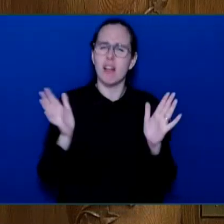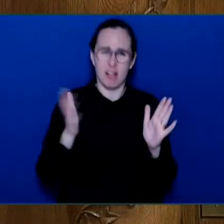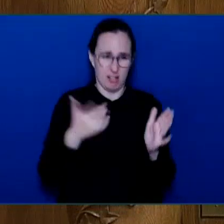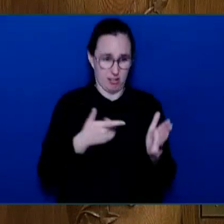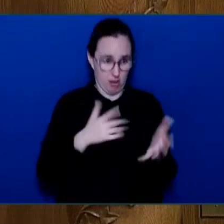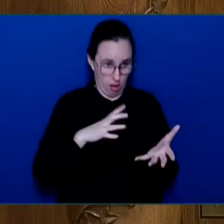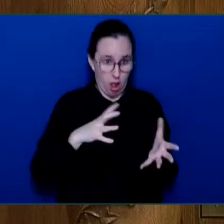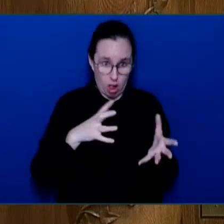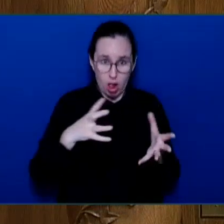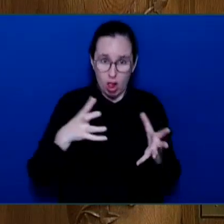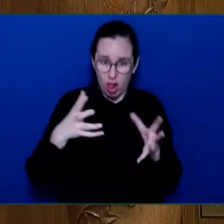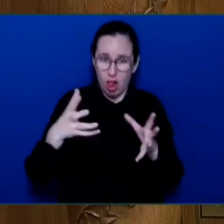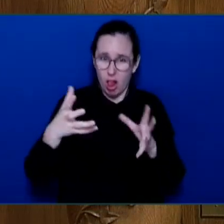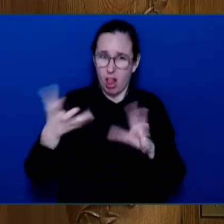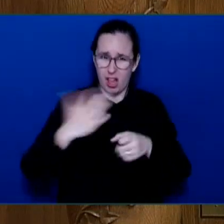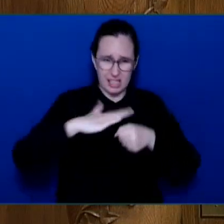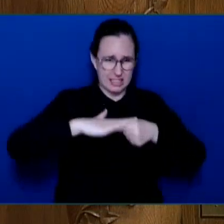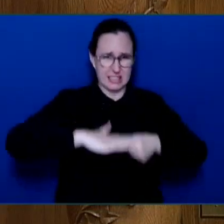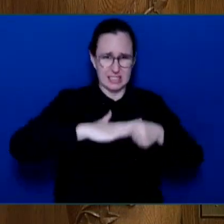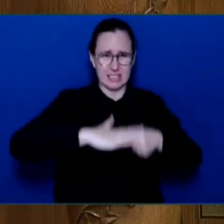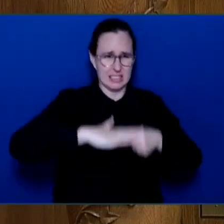Minister of Education.